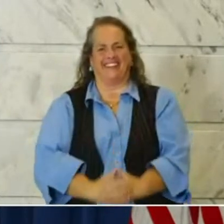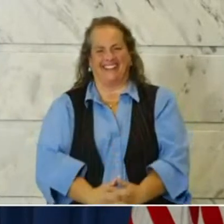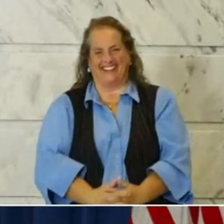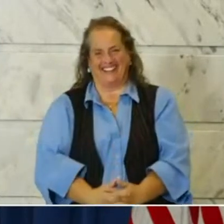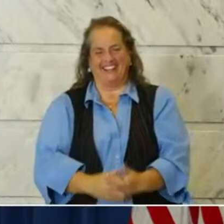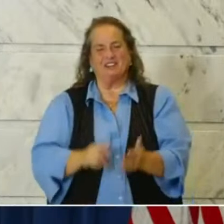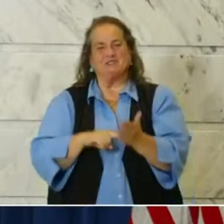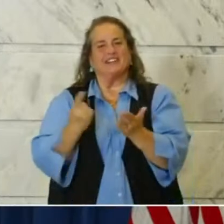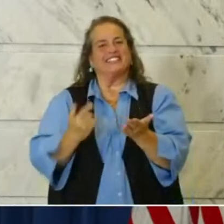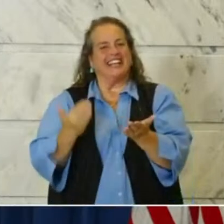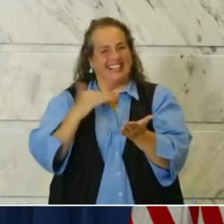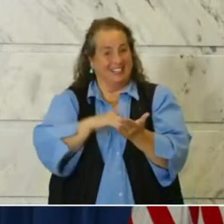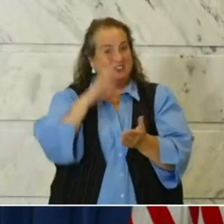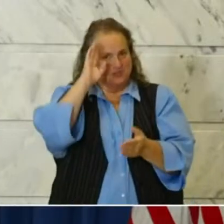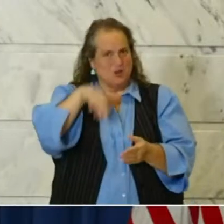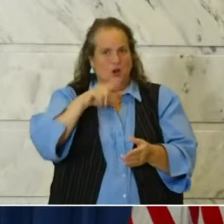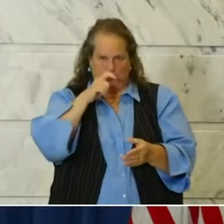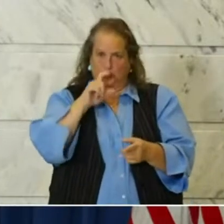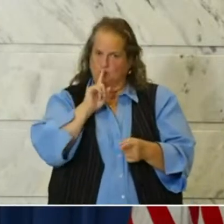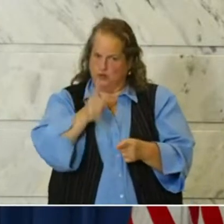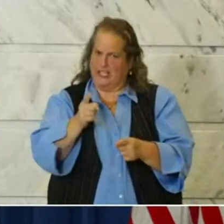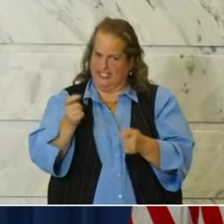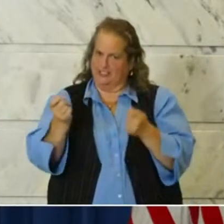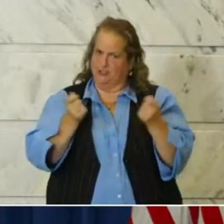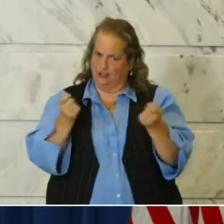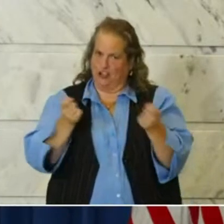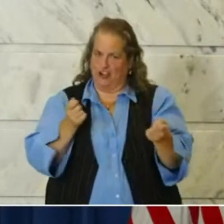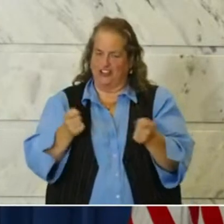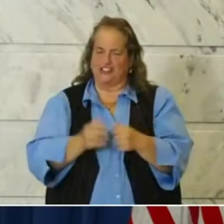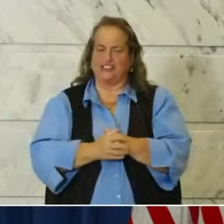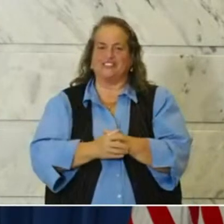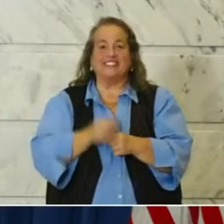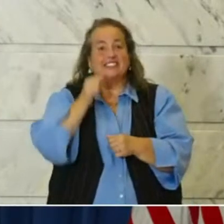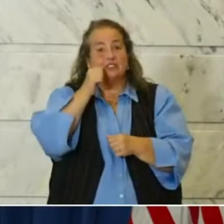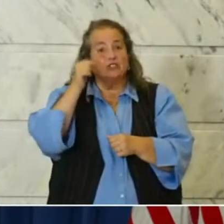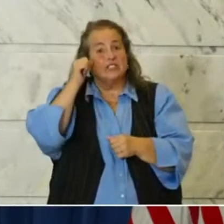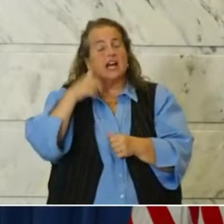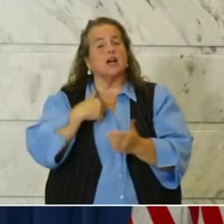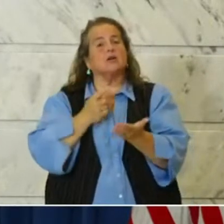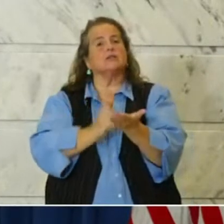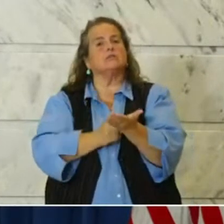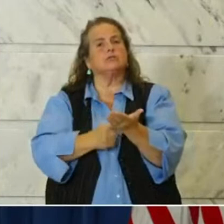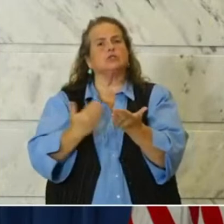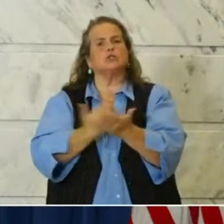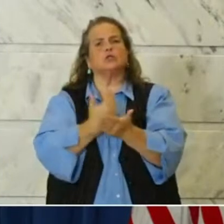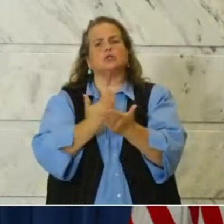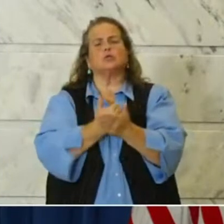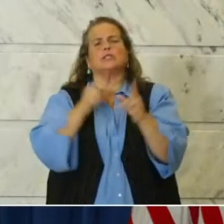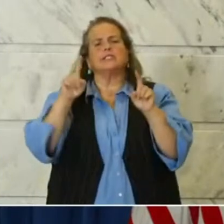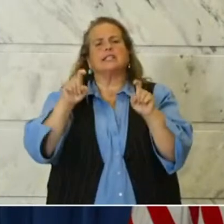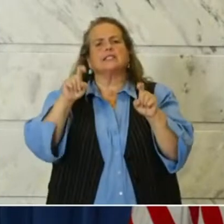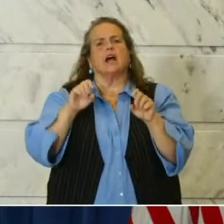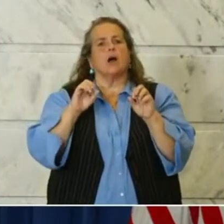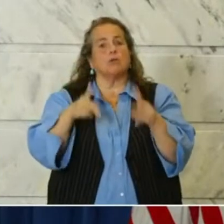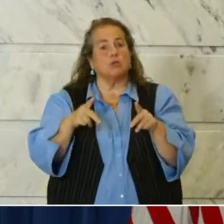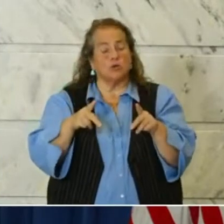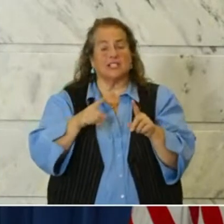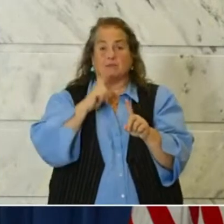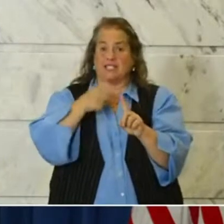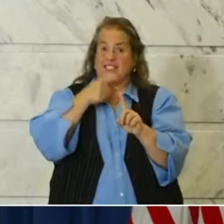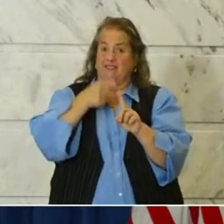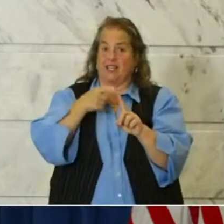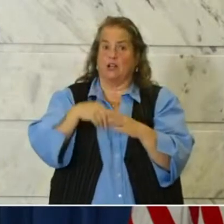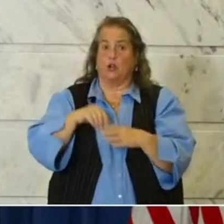So once again, we know who's in charge. Yesterday, we talked about new testing opportunities, specifically